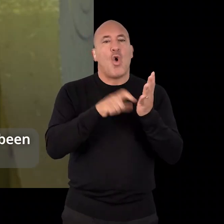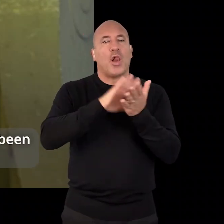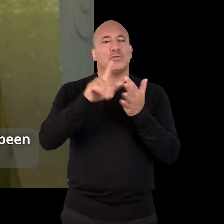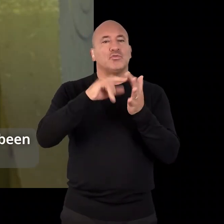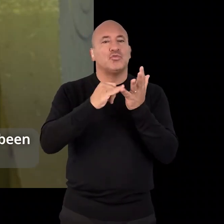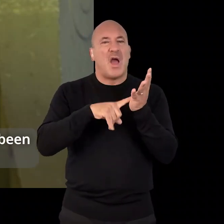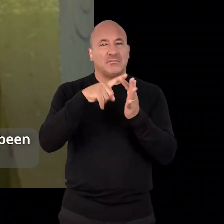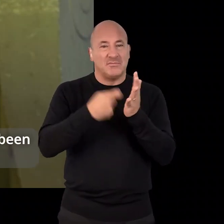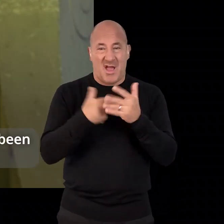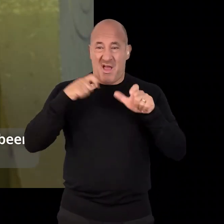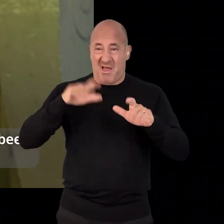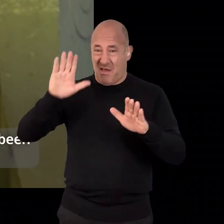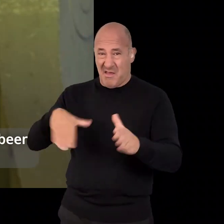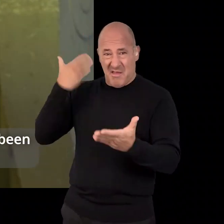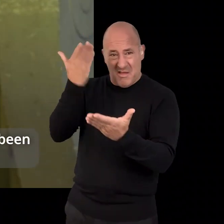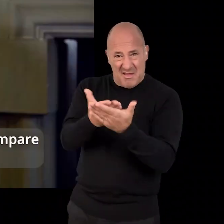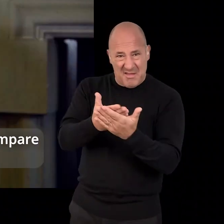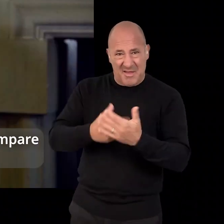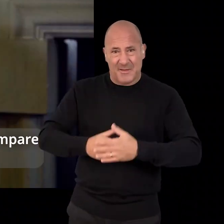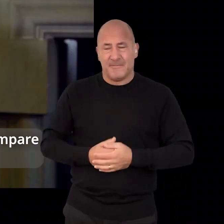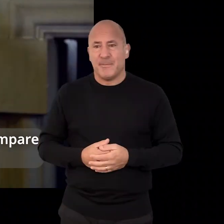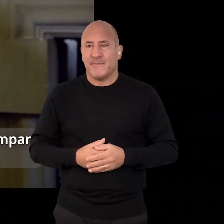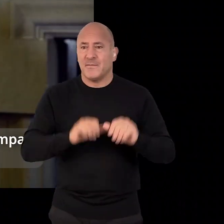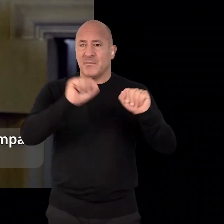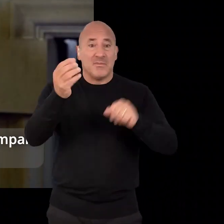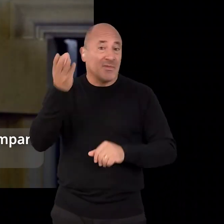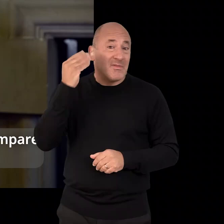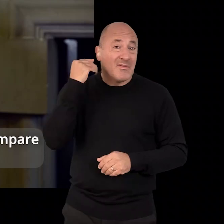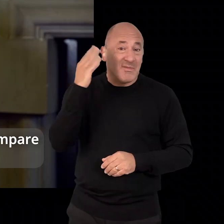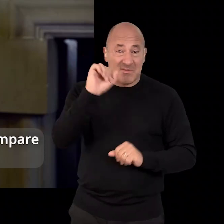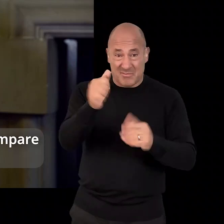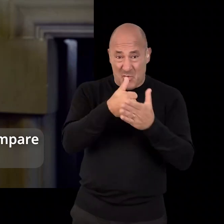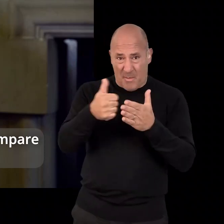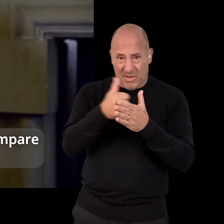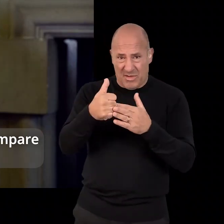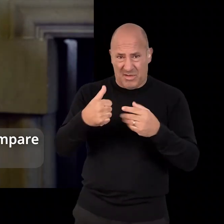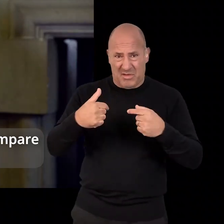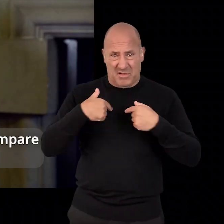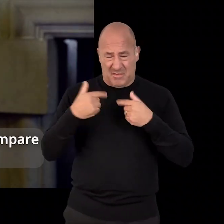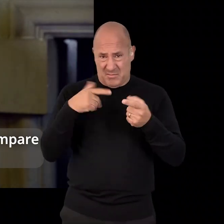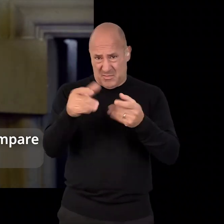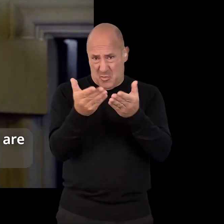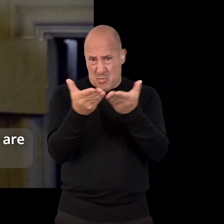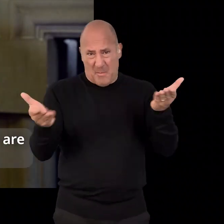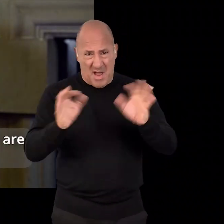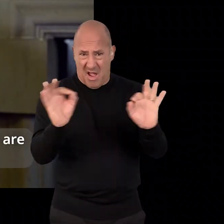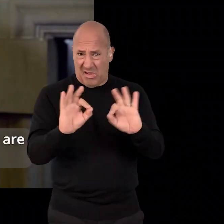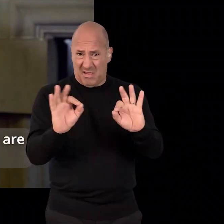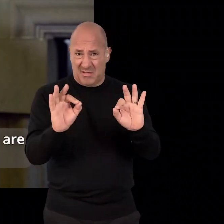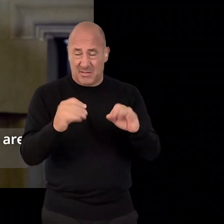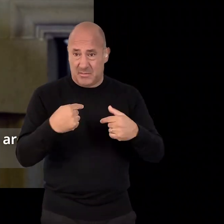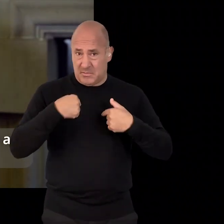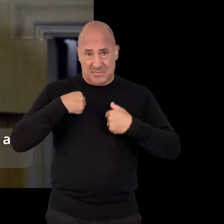Colchester, and that's been my home ever since. Your hearing to you is normal. You've got nothing to compare it with,